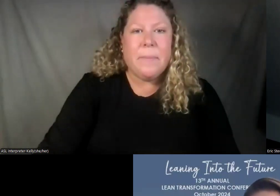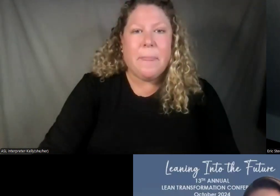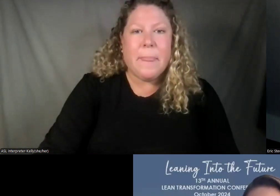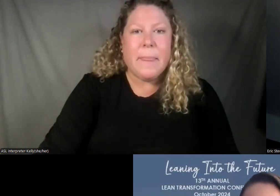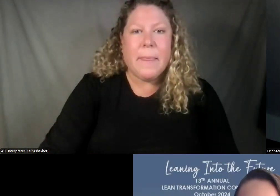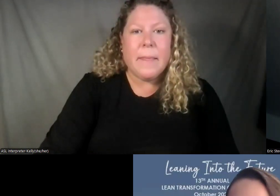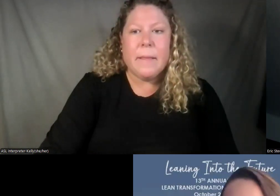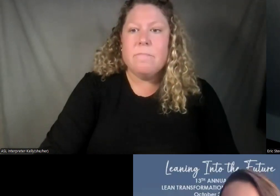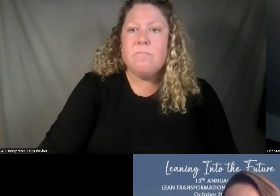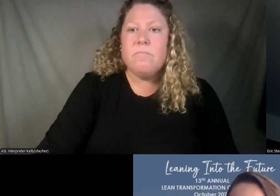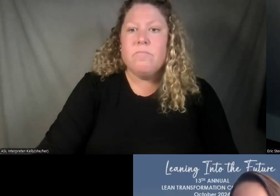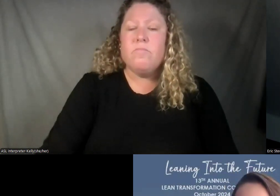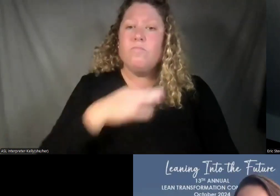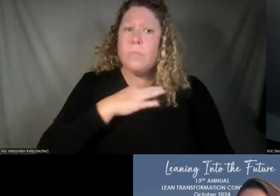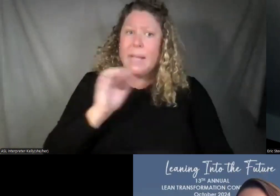3-month sprint?